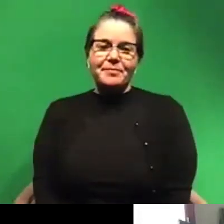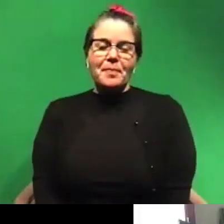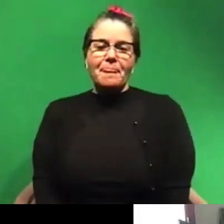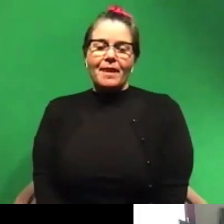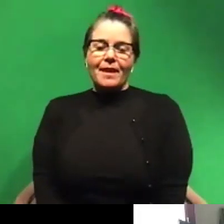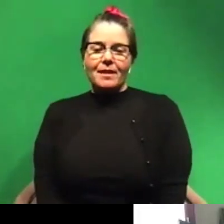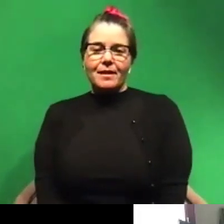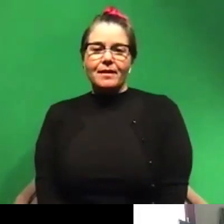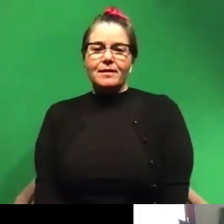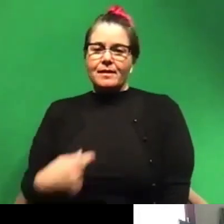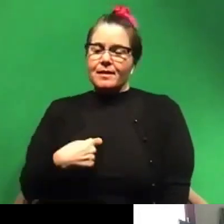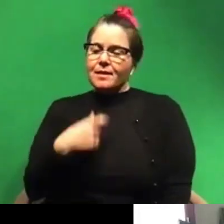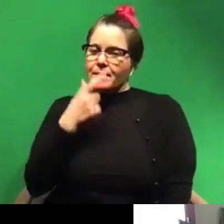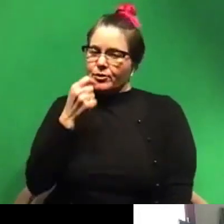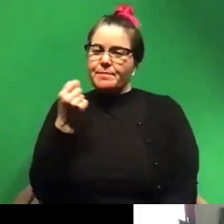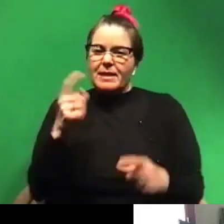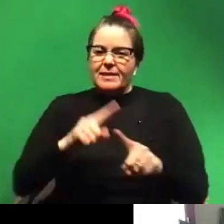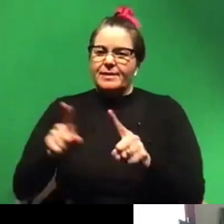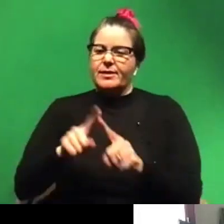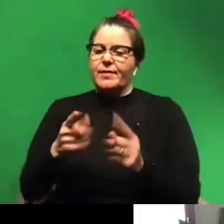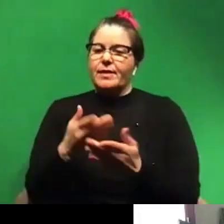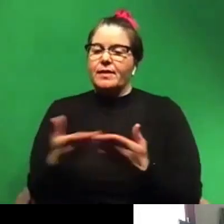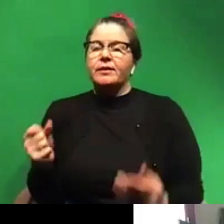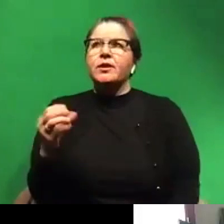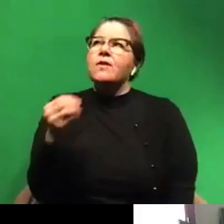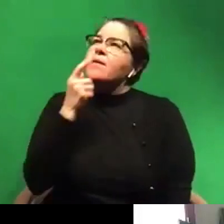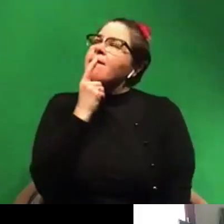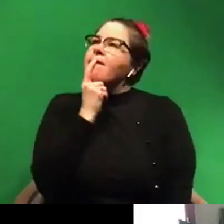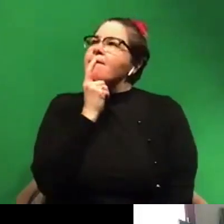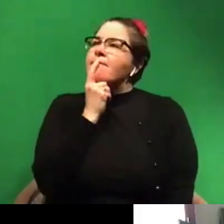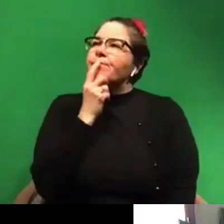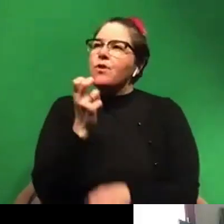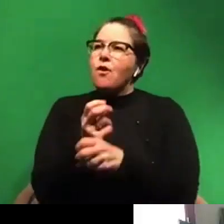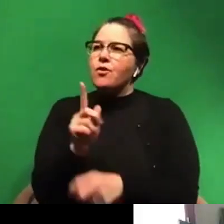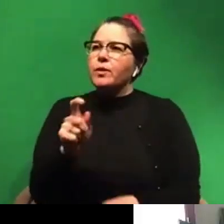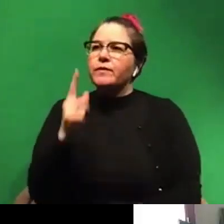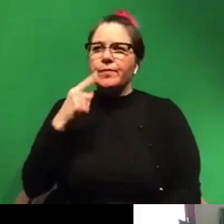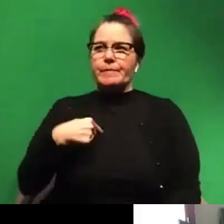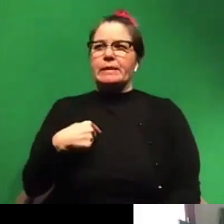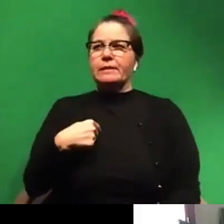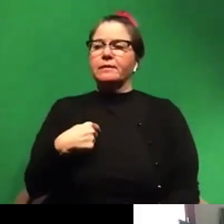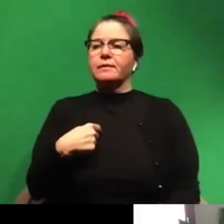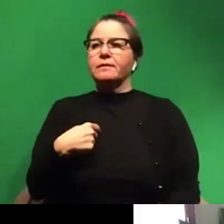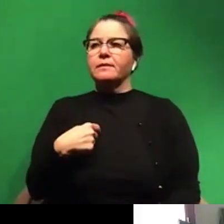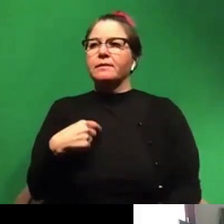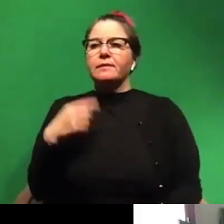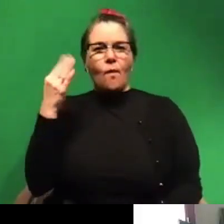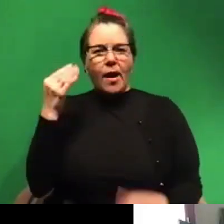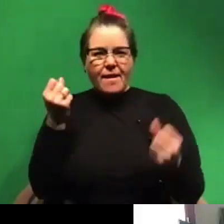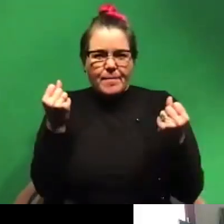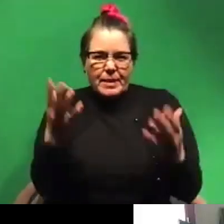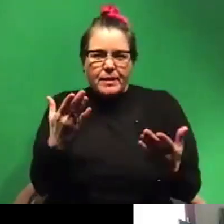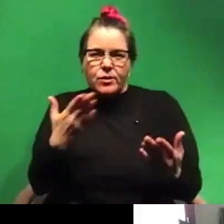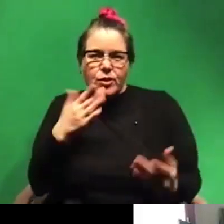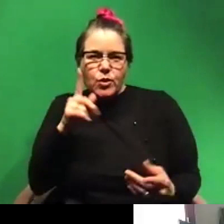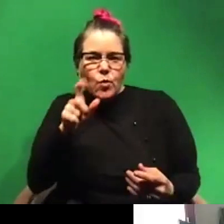I'm interested in a lot of different things. So I think it's a hard question for me to ask because there are so many good questions out there.